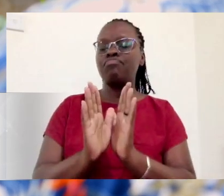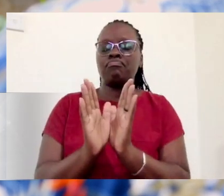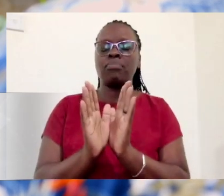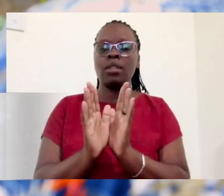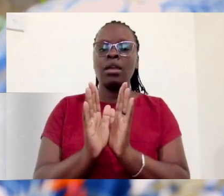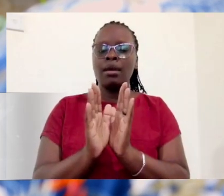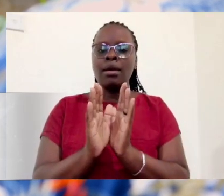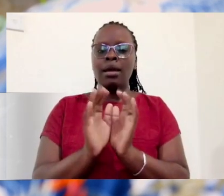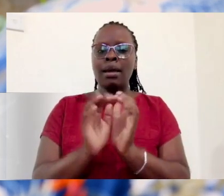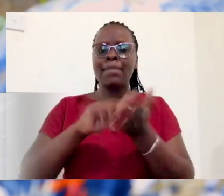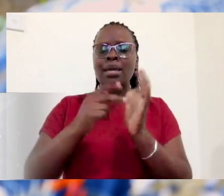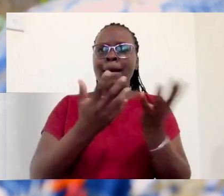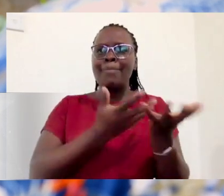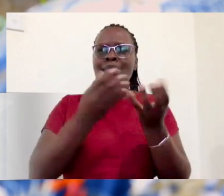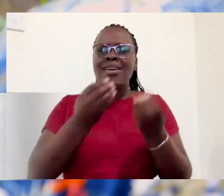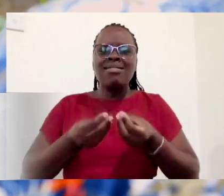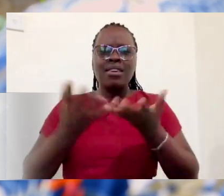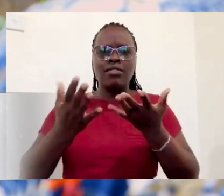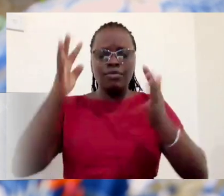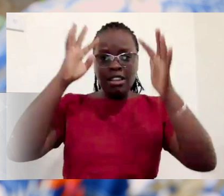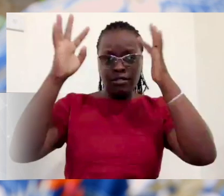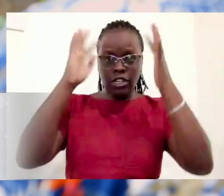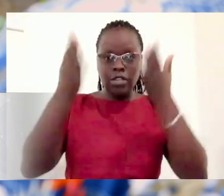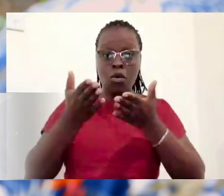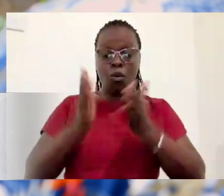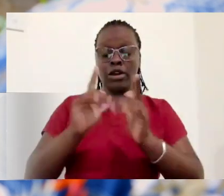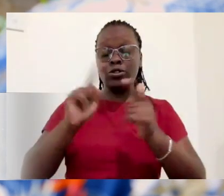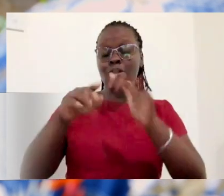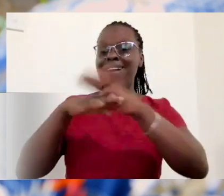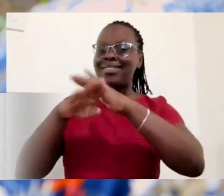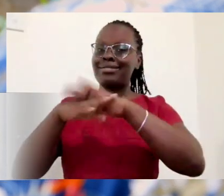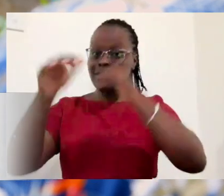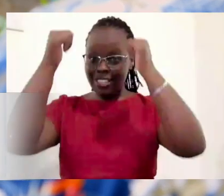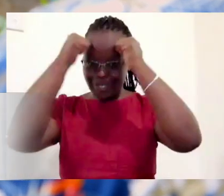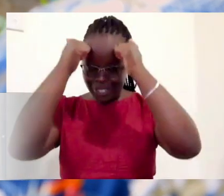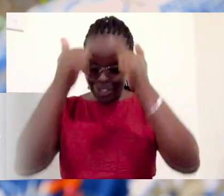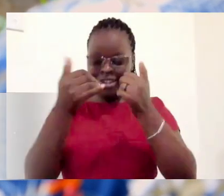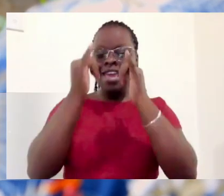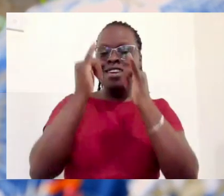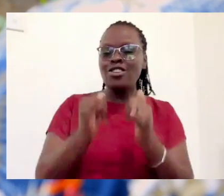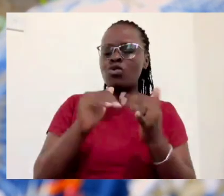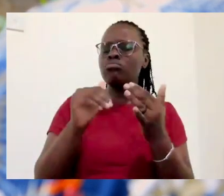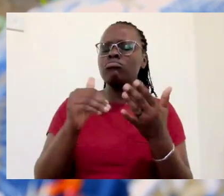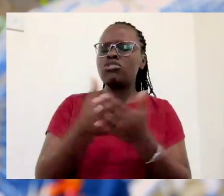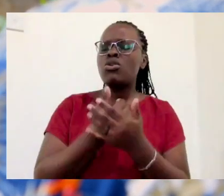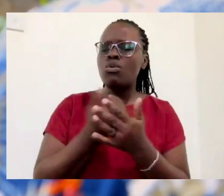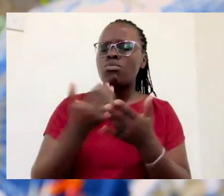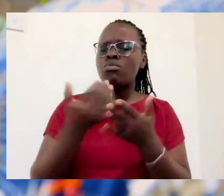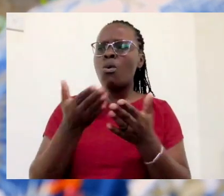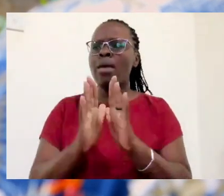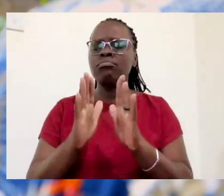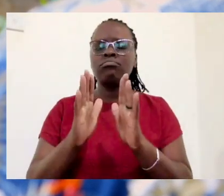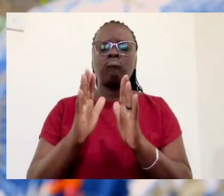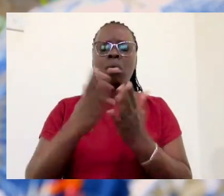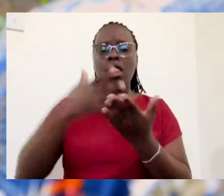to it brings an innovative way of accessing education and new ways of learning. And two is that